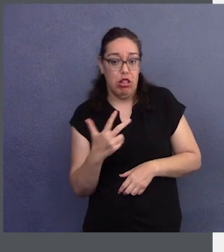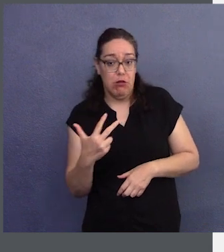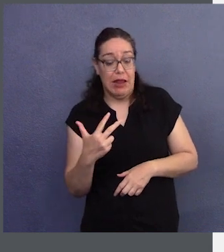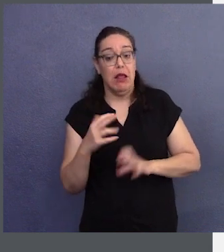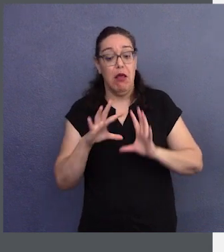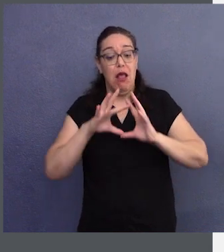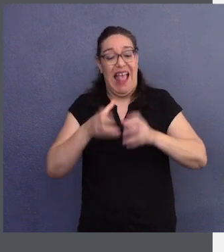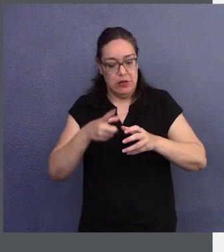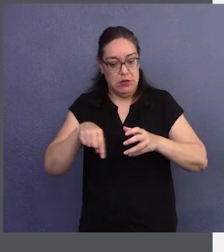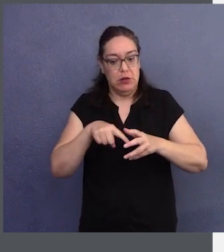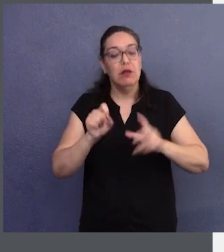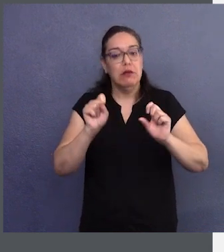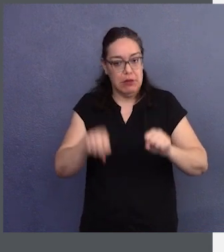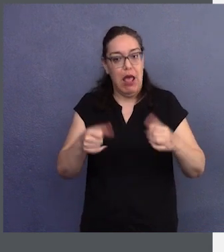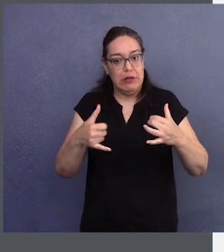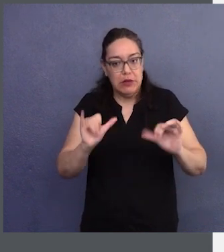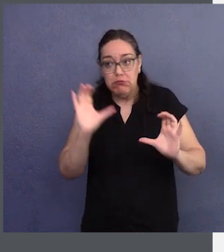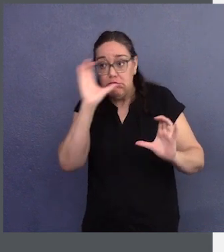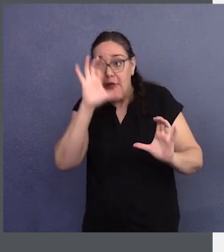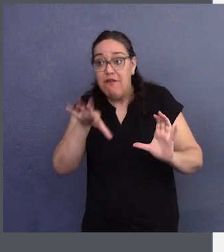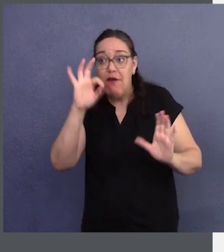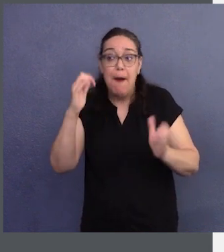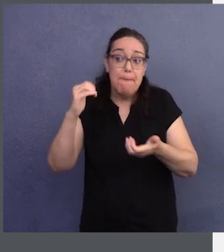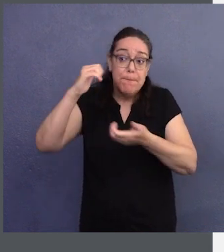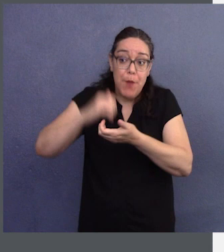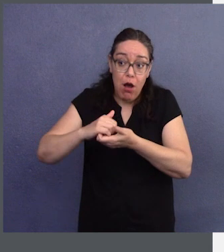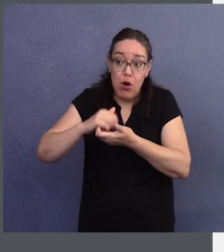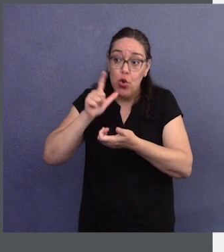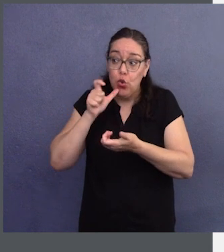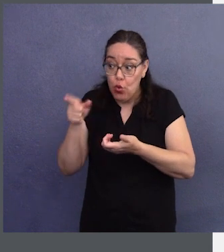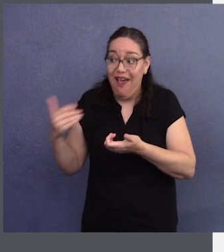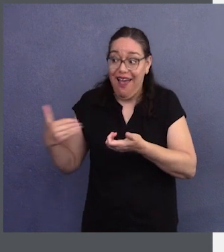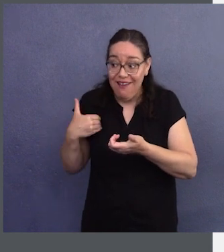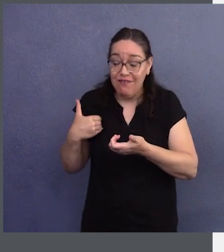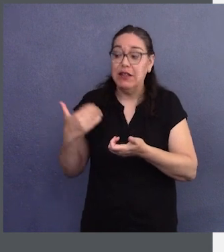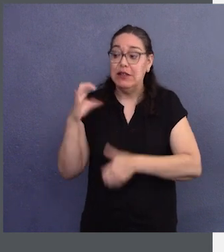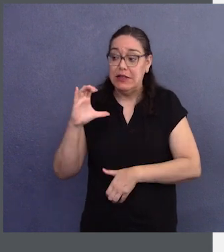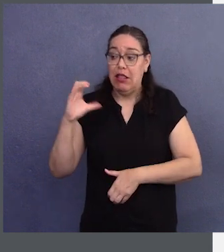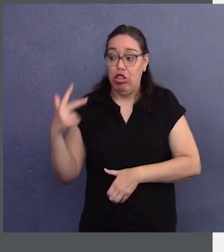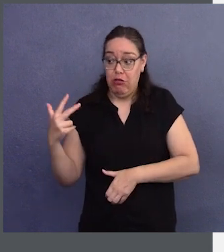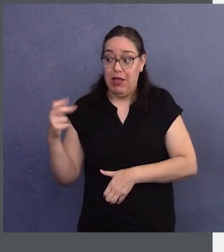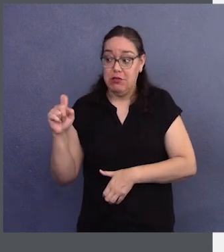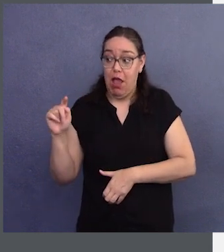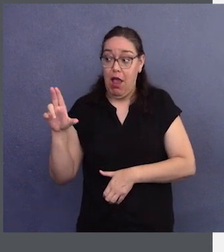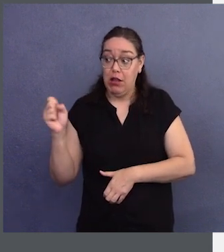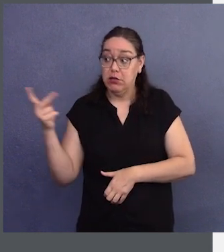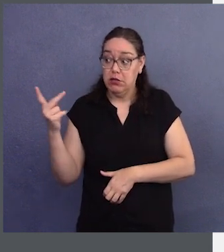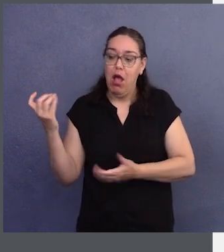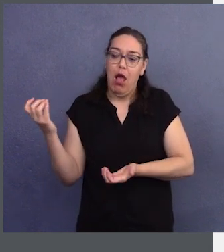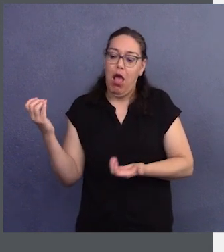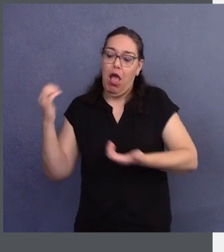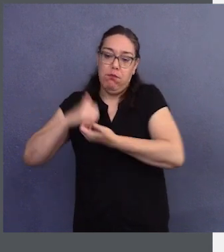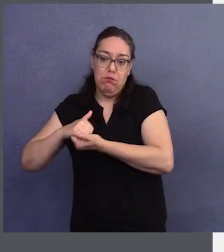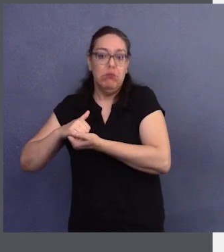find a partner who has a C3 status and work together to be